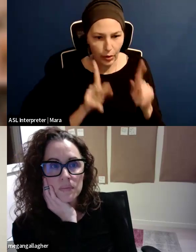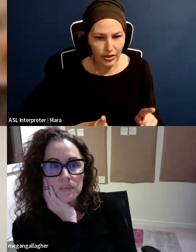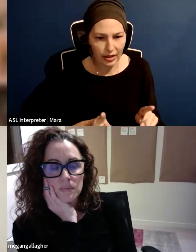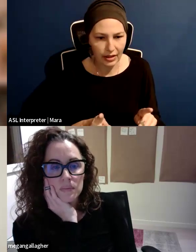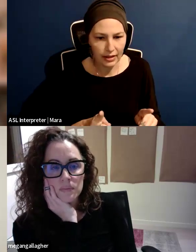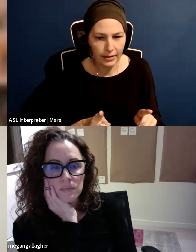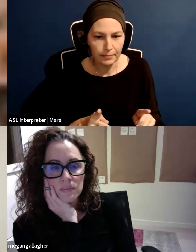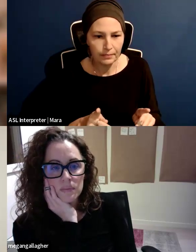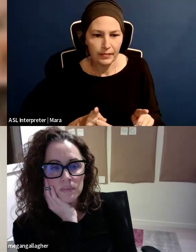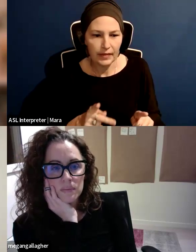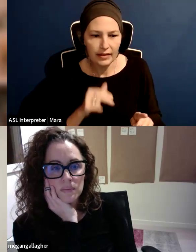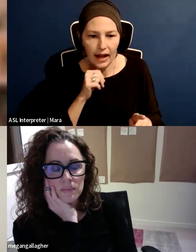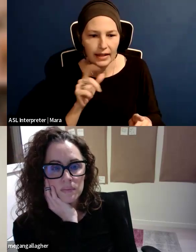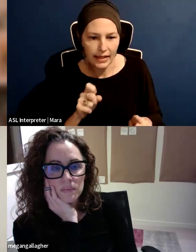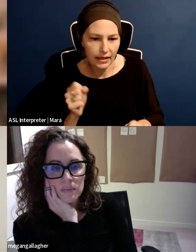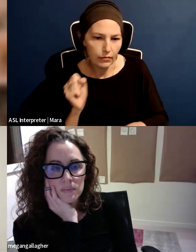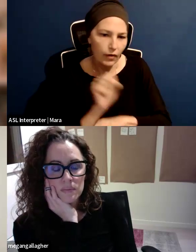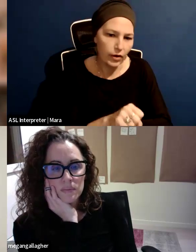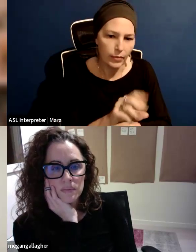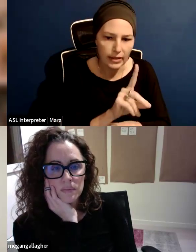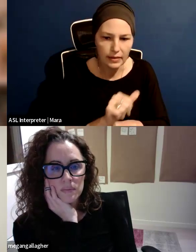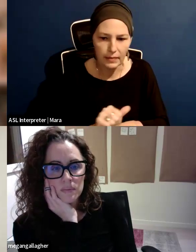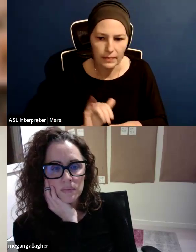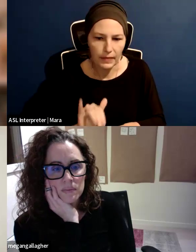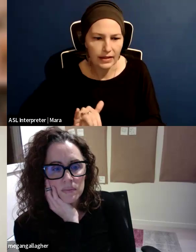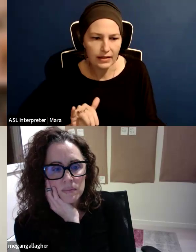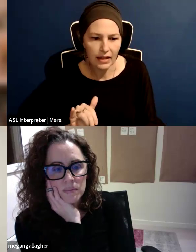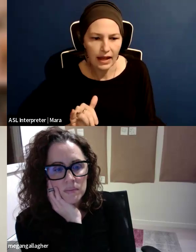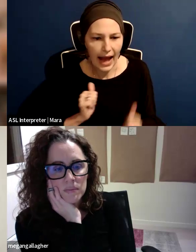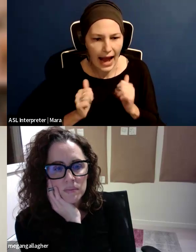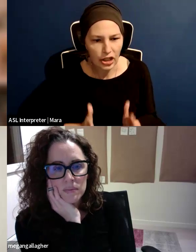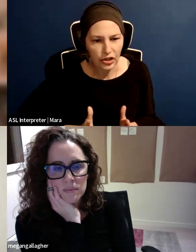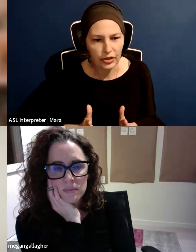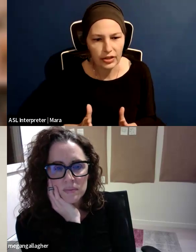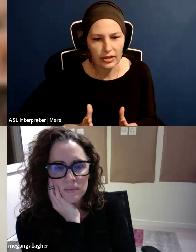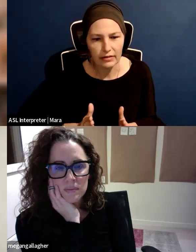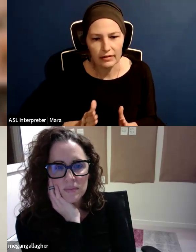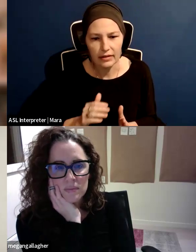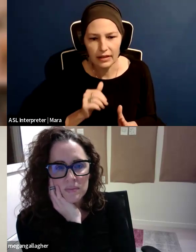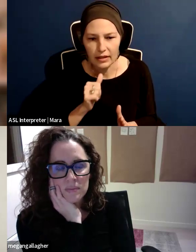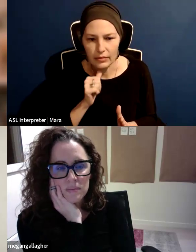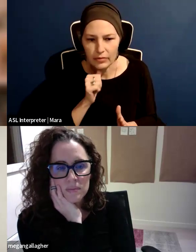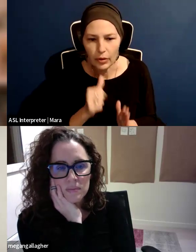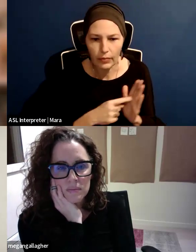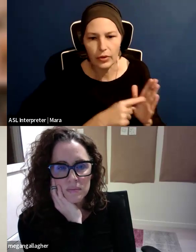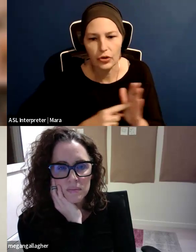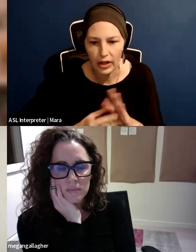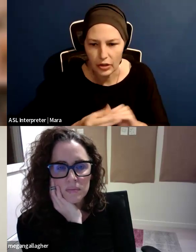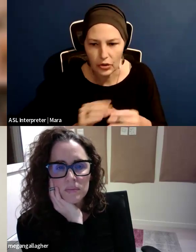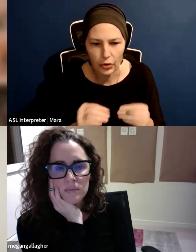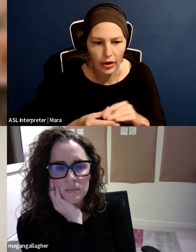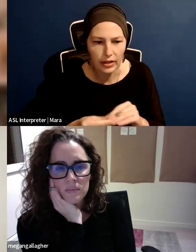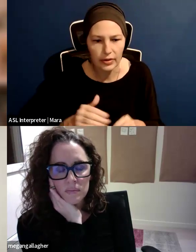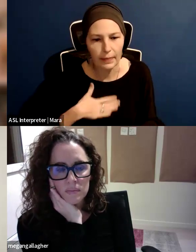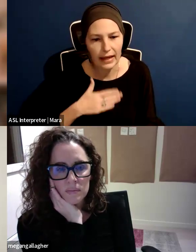that is not my experience of being a disabled person. I like growing up, like if I'd find it incredibly